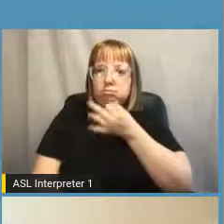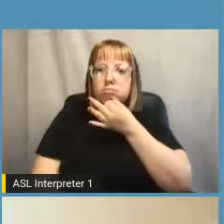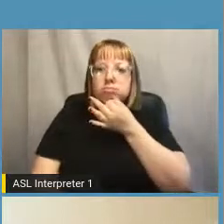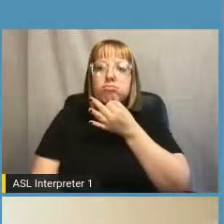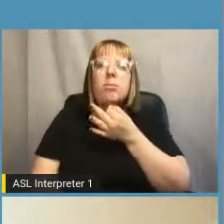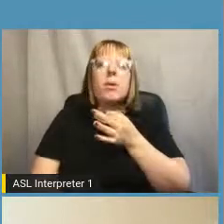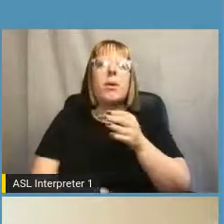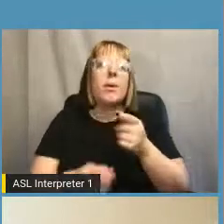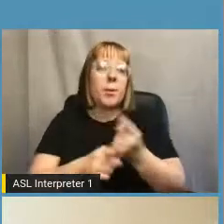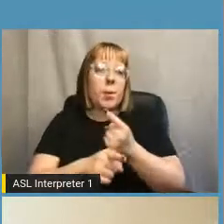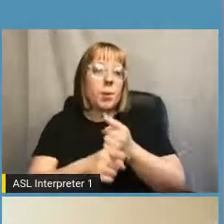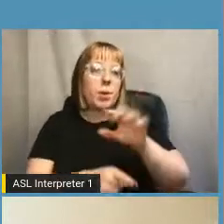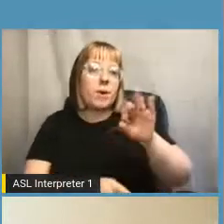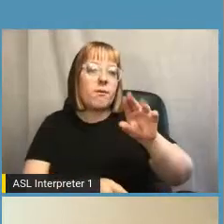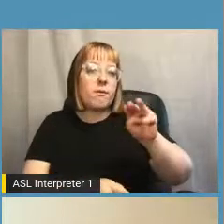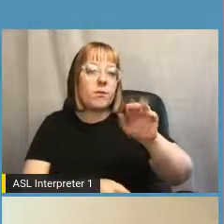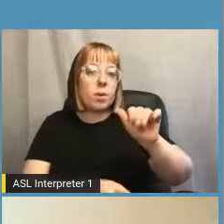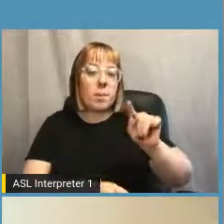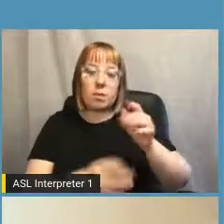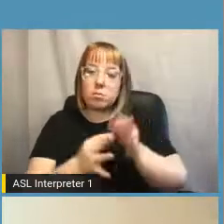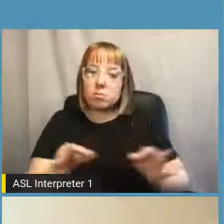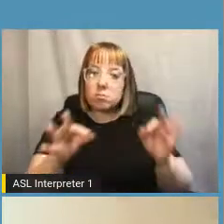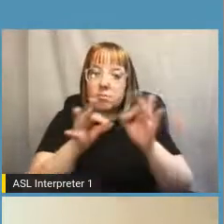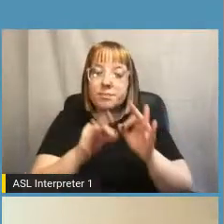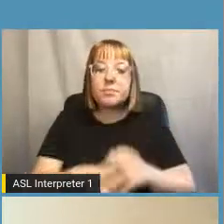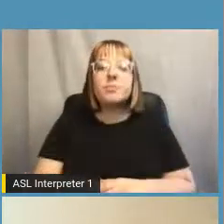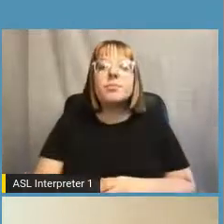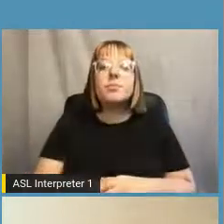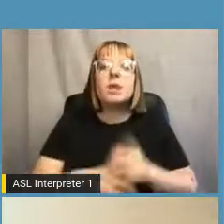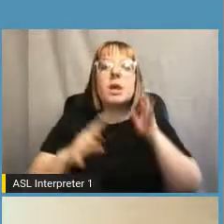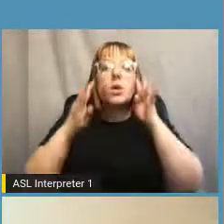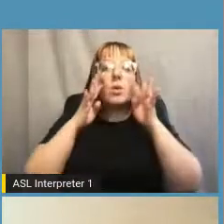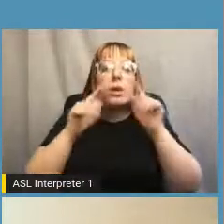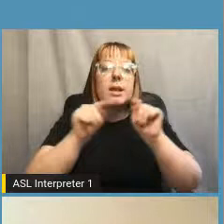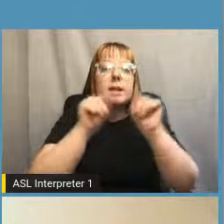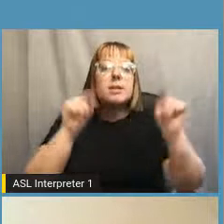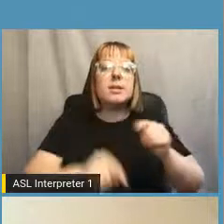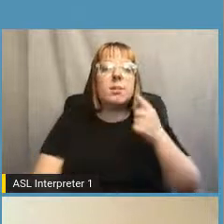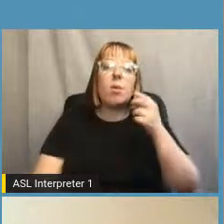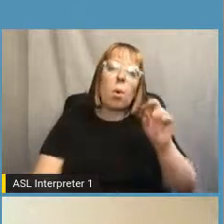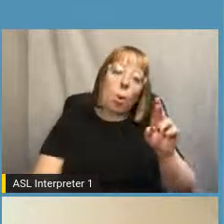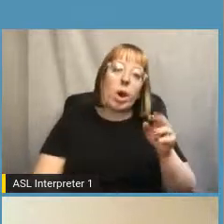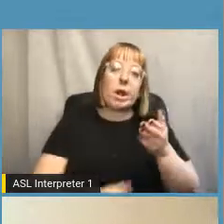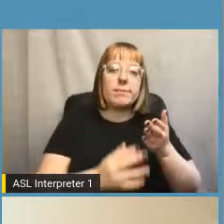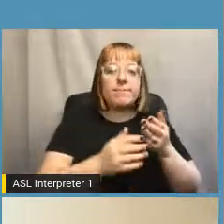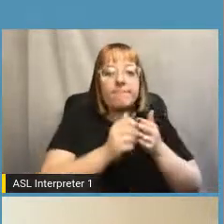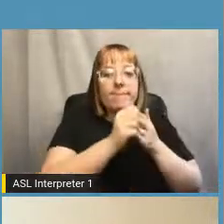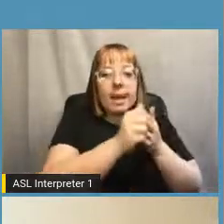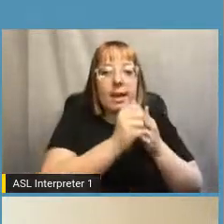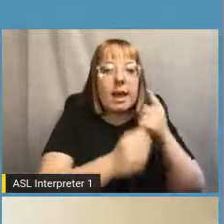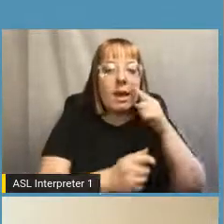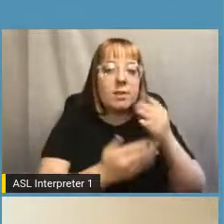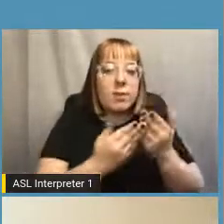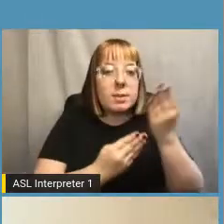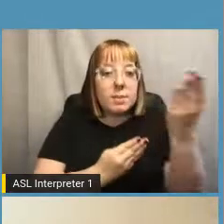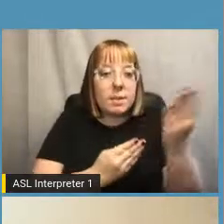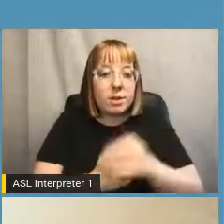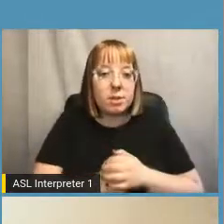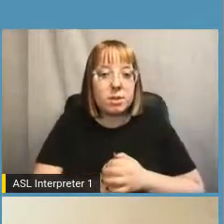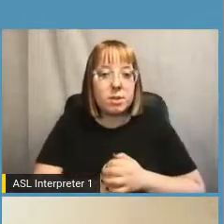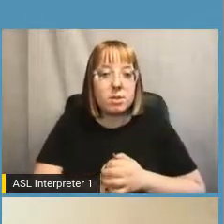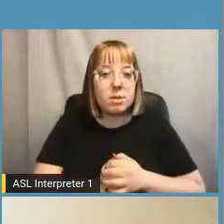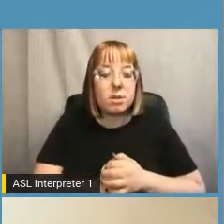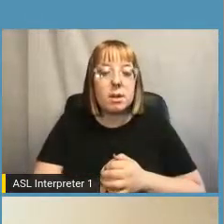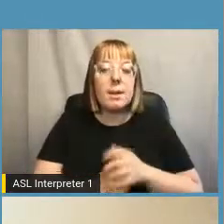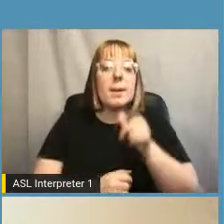important. Creating digital templates or guides for submissions. So you're telling people who are